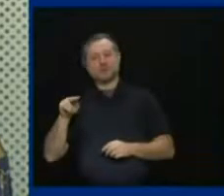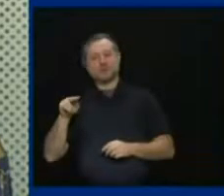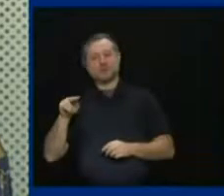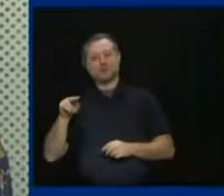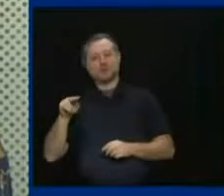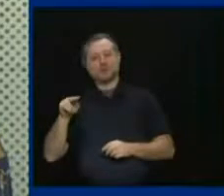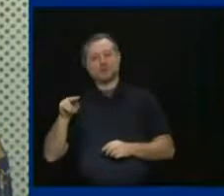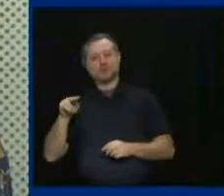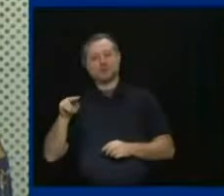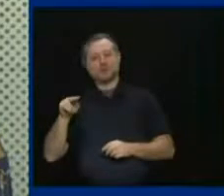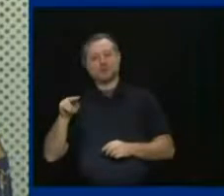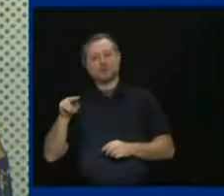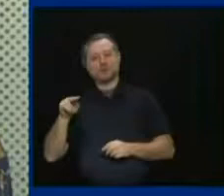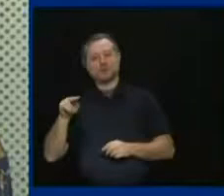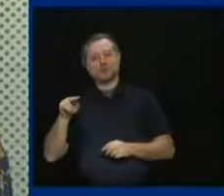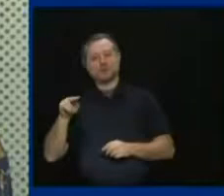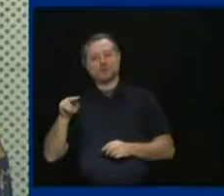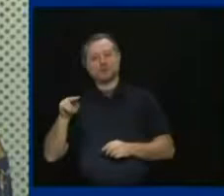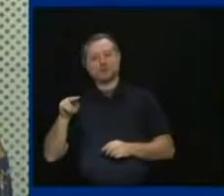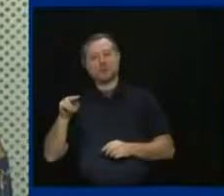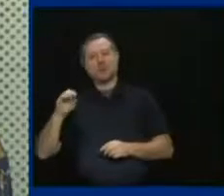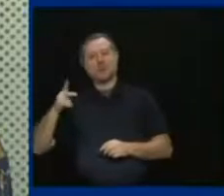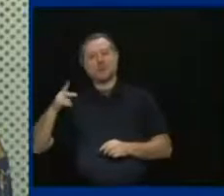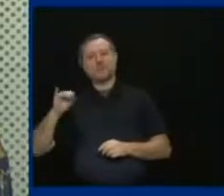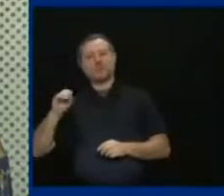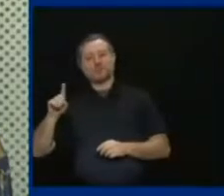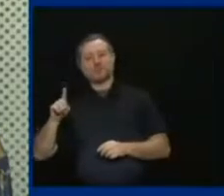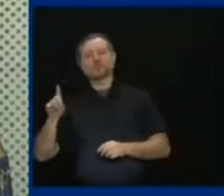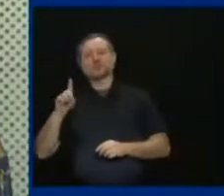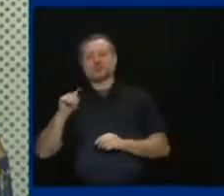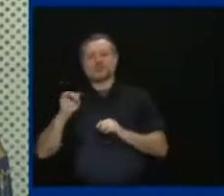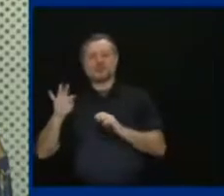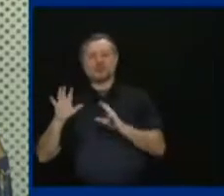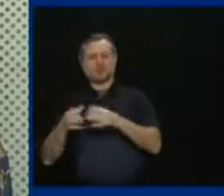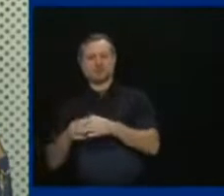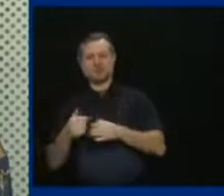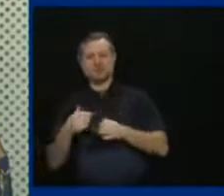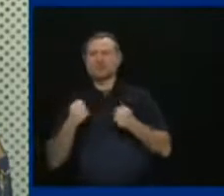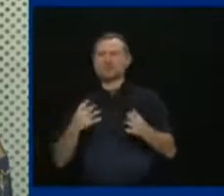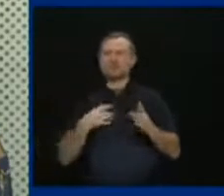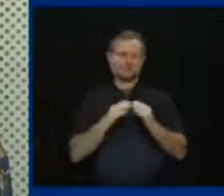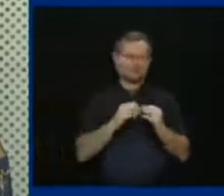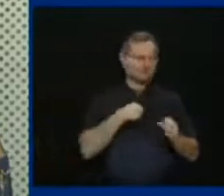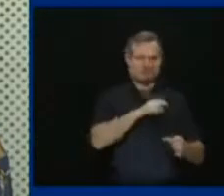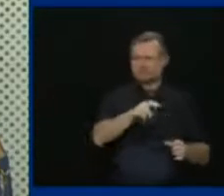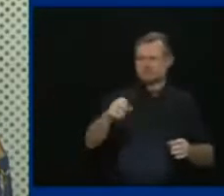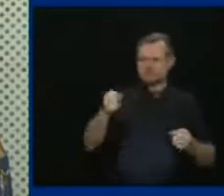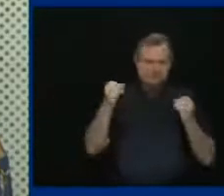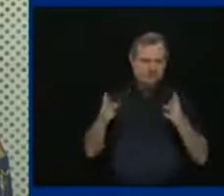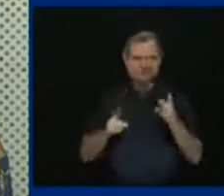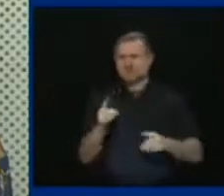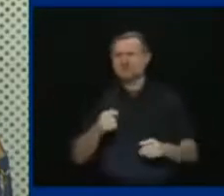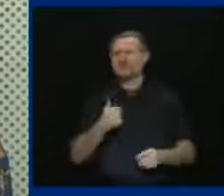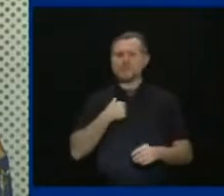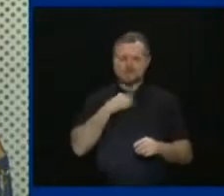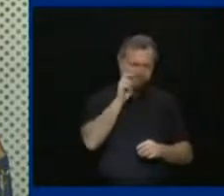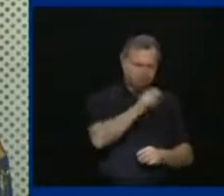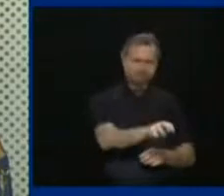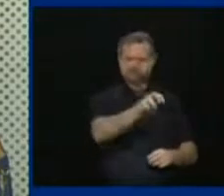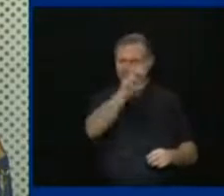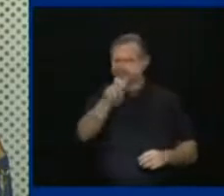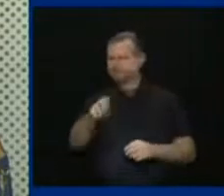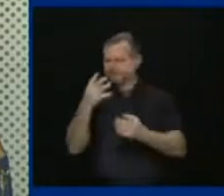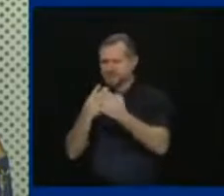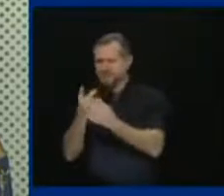decriminalized. Wow. We had many hearings. We talked to people. I went to visit jails. I talked to sheriffs. I